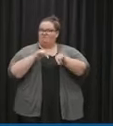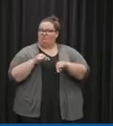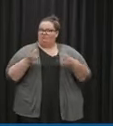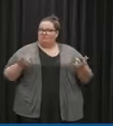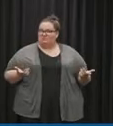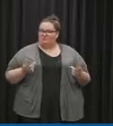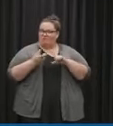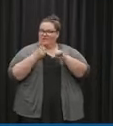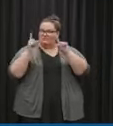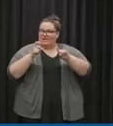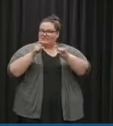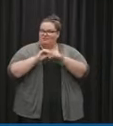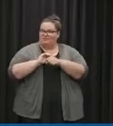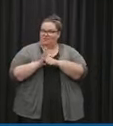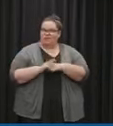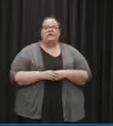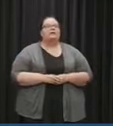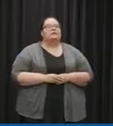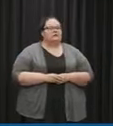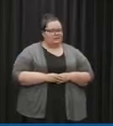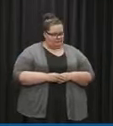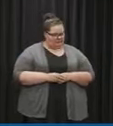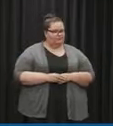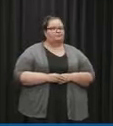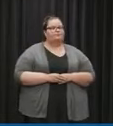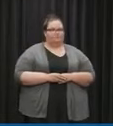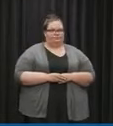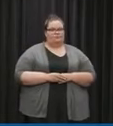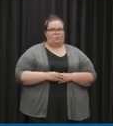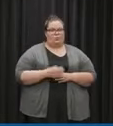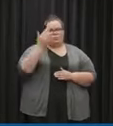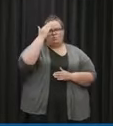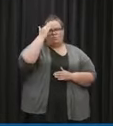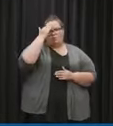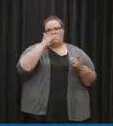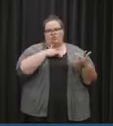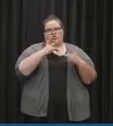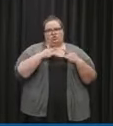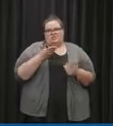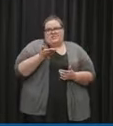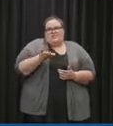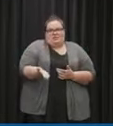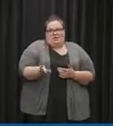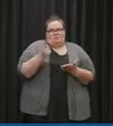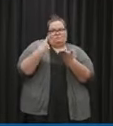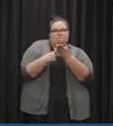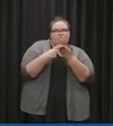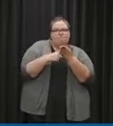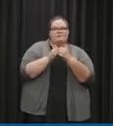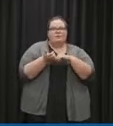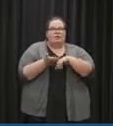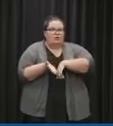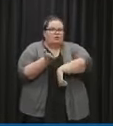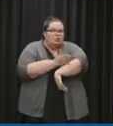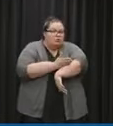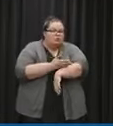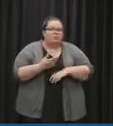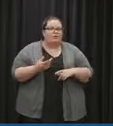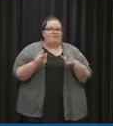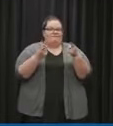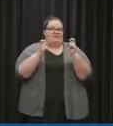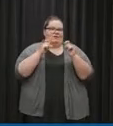results? Yeah, absolutely, Vicky. So we are aware of this concern, and so we are discussing to